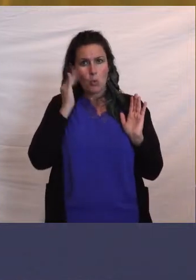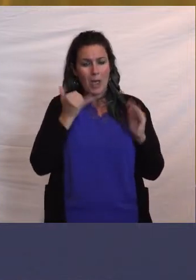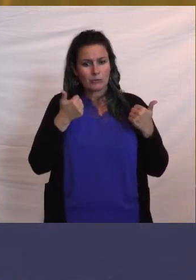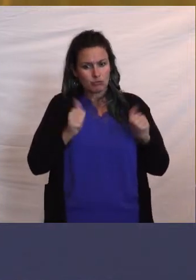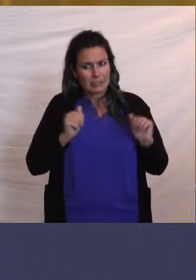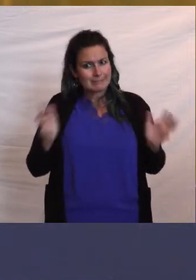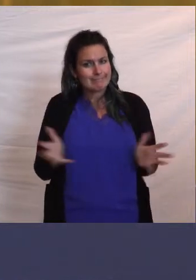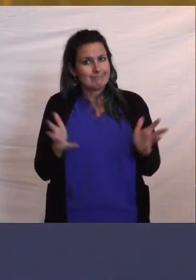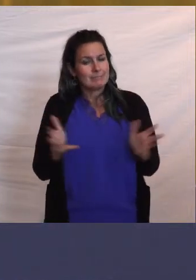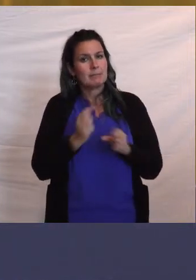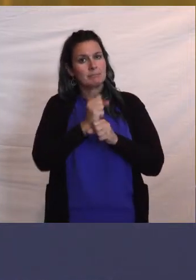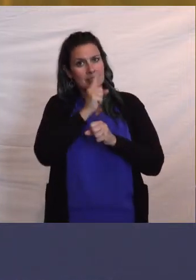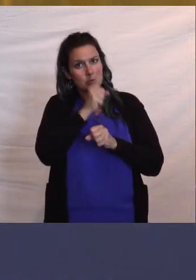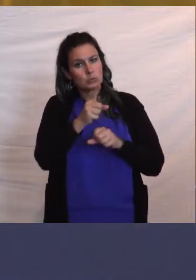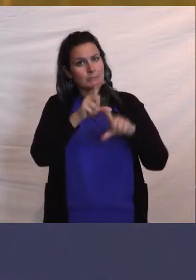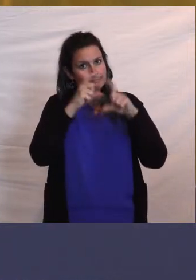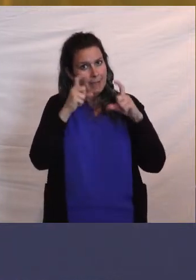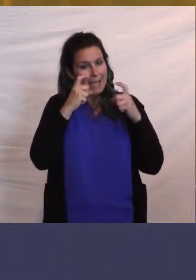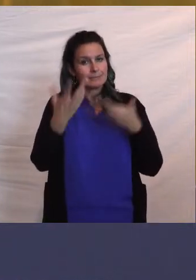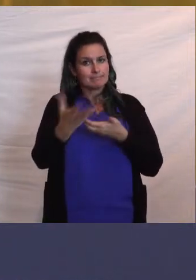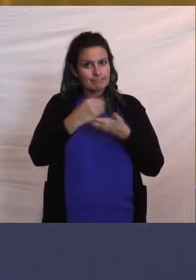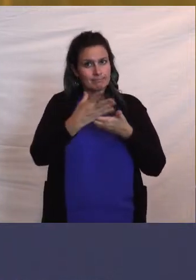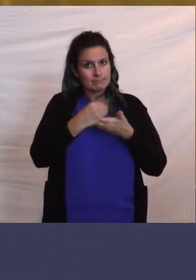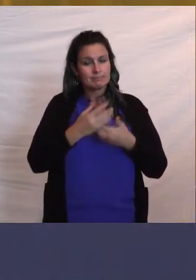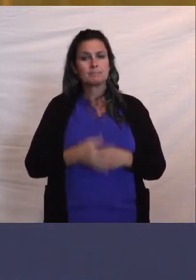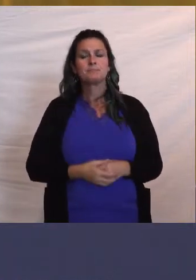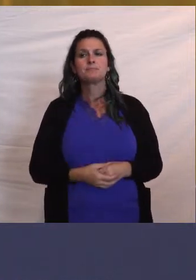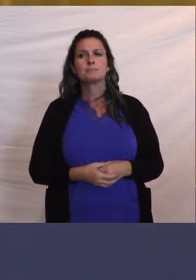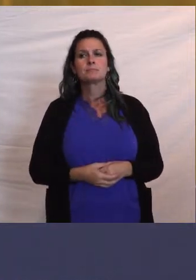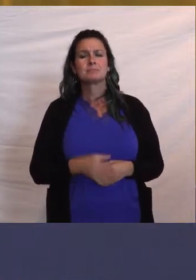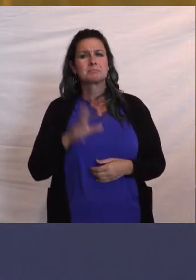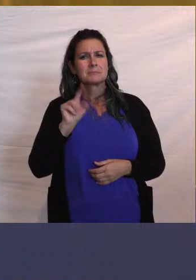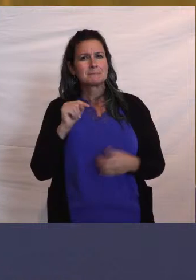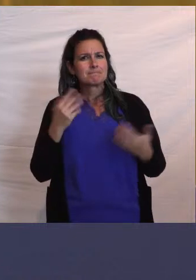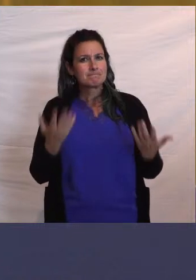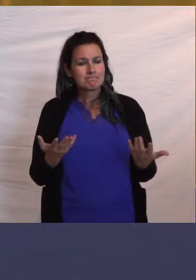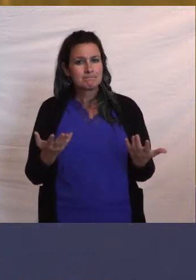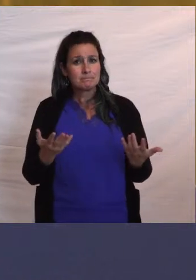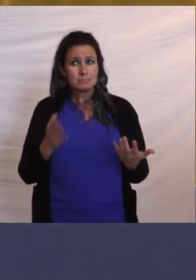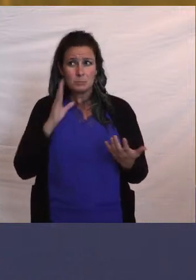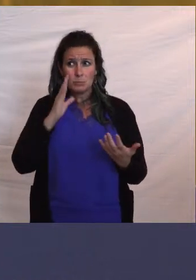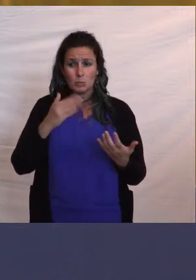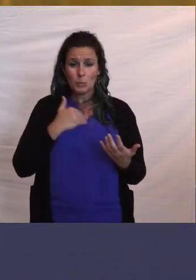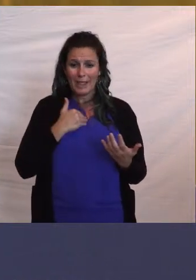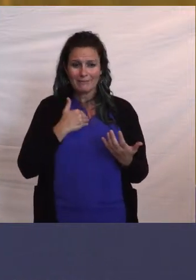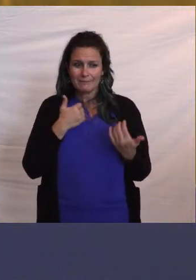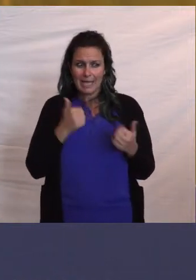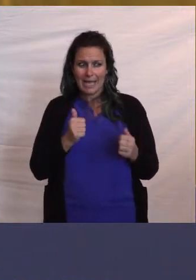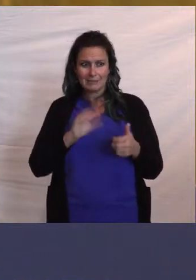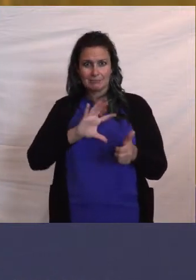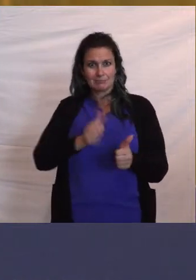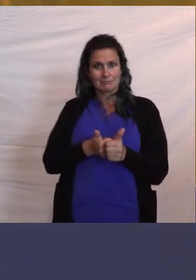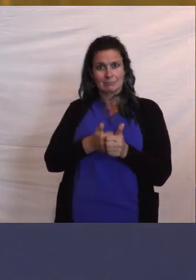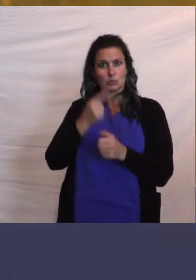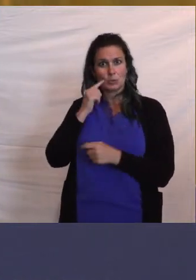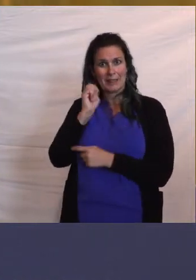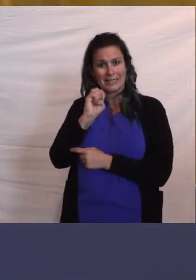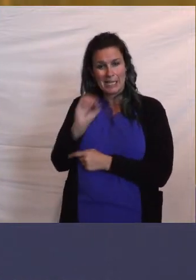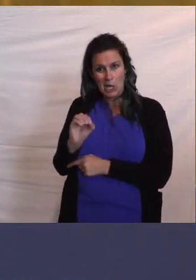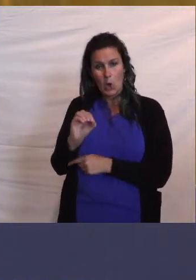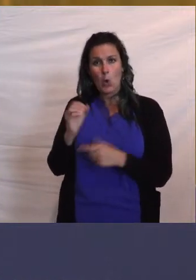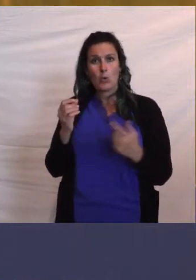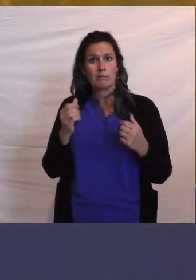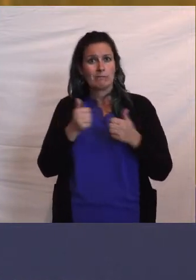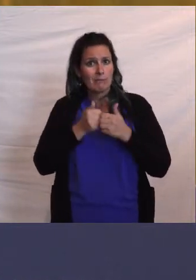trying to make sure this is incorporated. Yep. But, you know, is there going to be any teeth to the EO? Will there be any